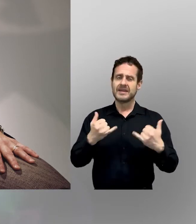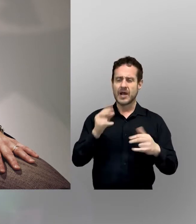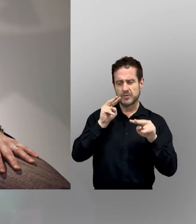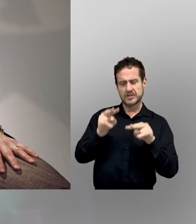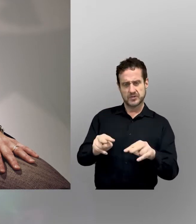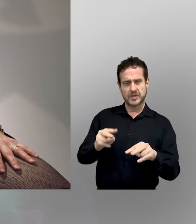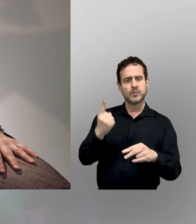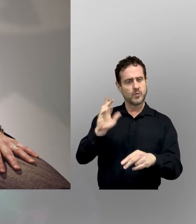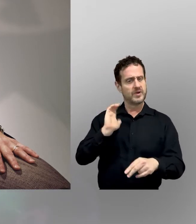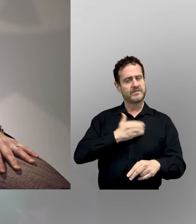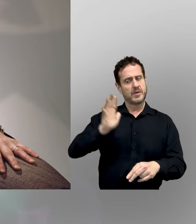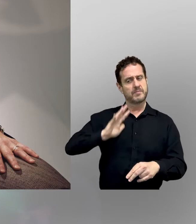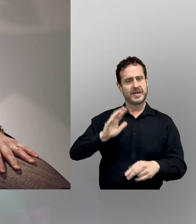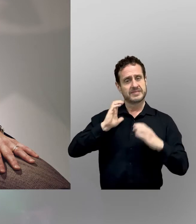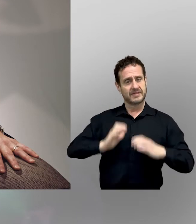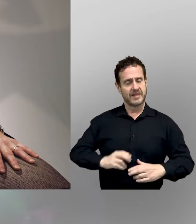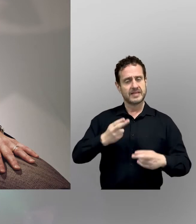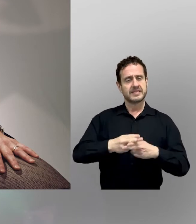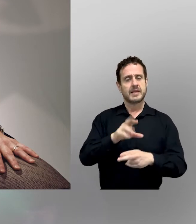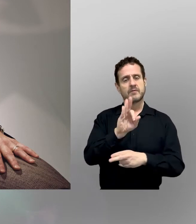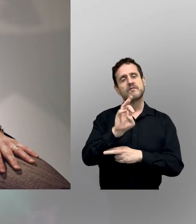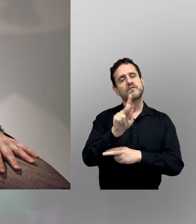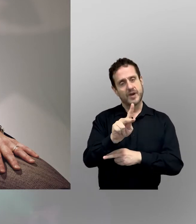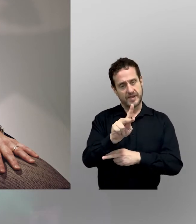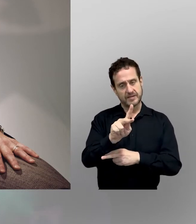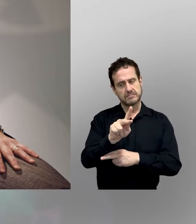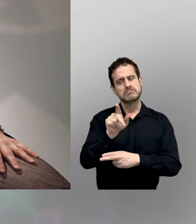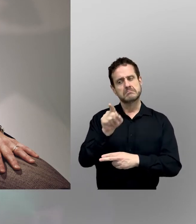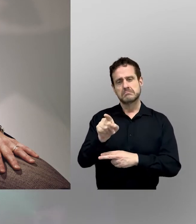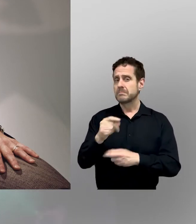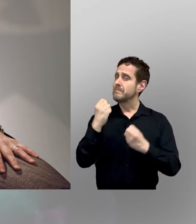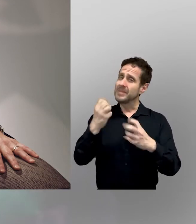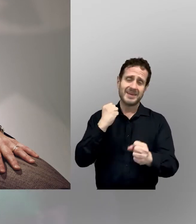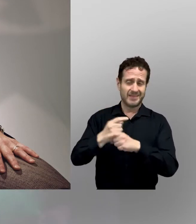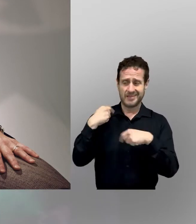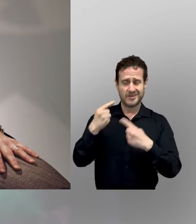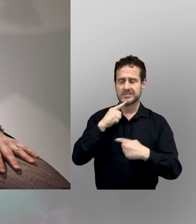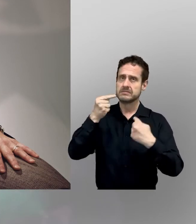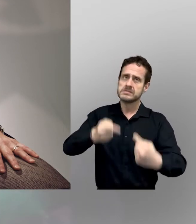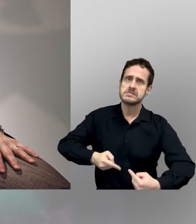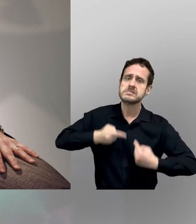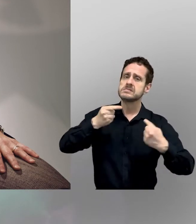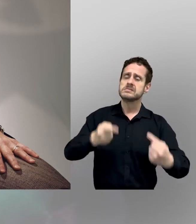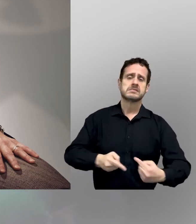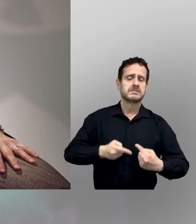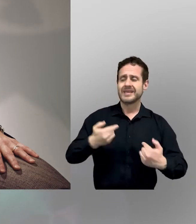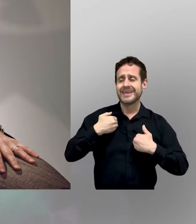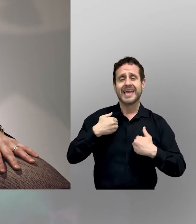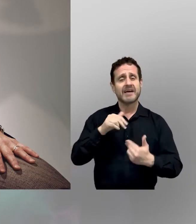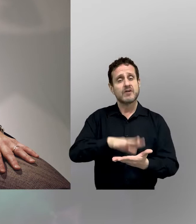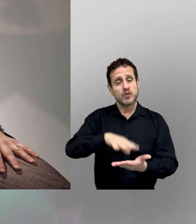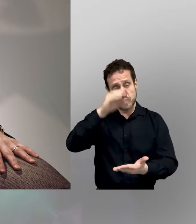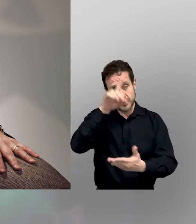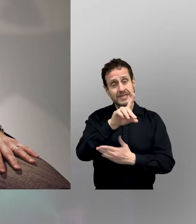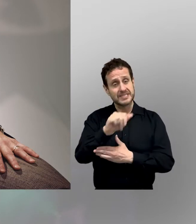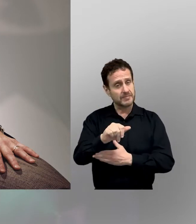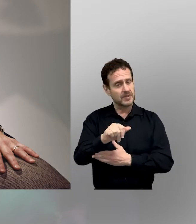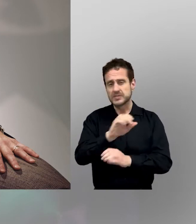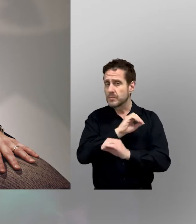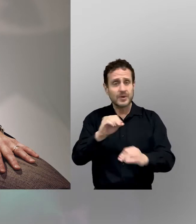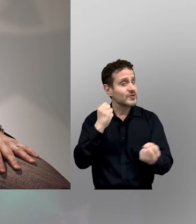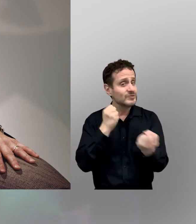a look at one of the clinic's past clients, Frank, who struggled for years without educational supports for his learning